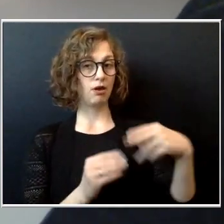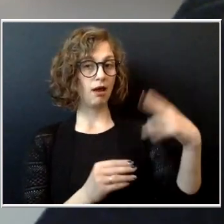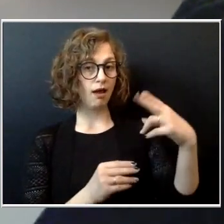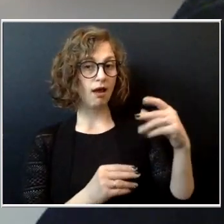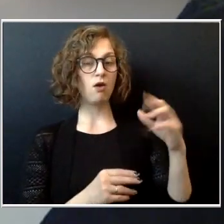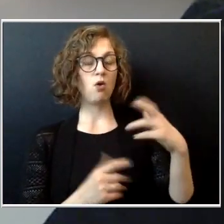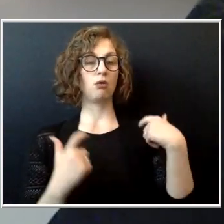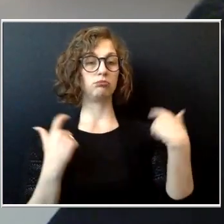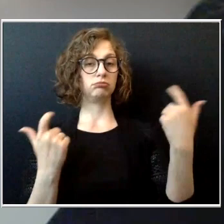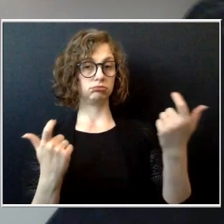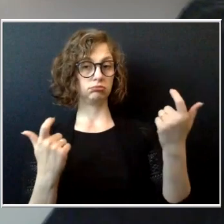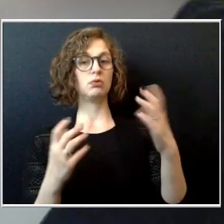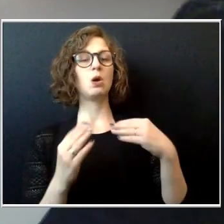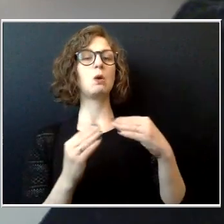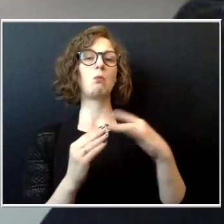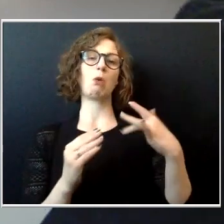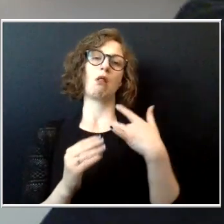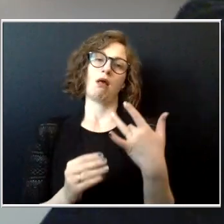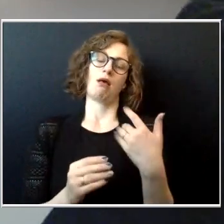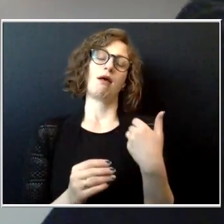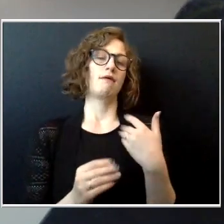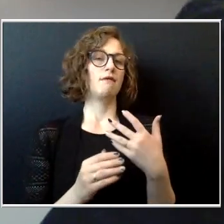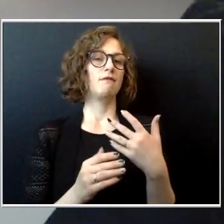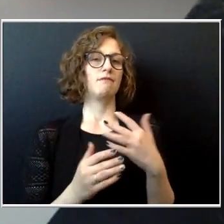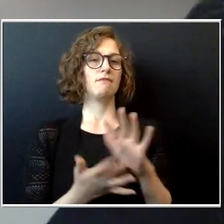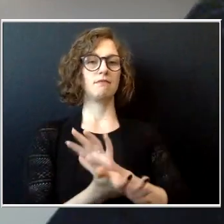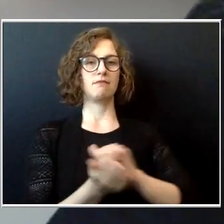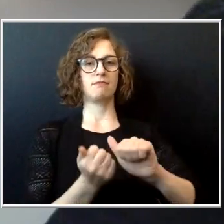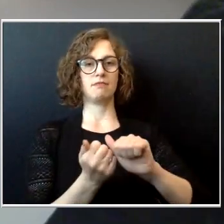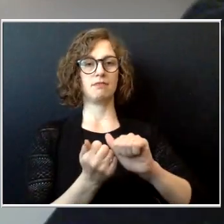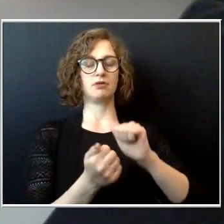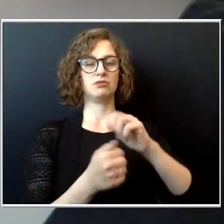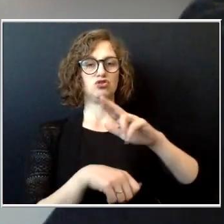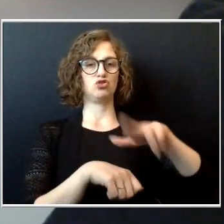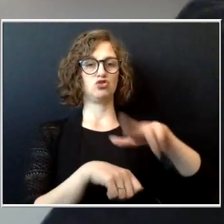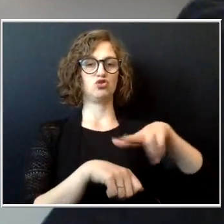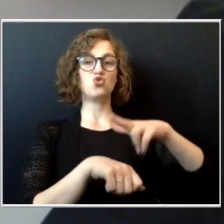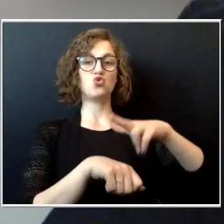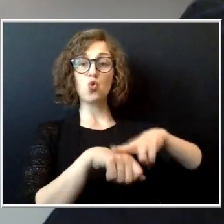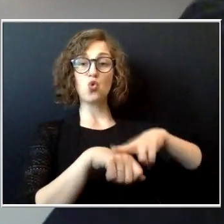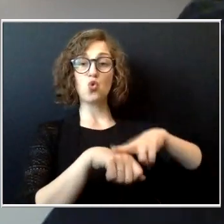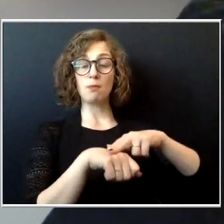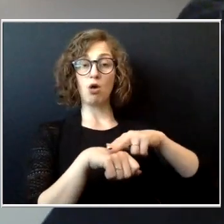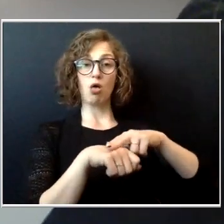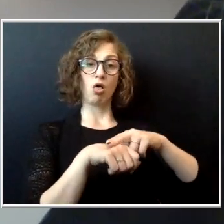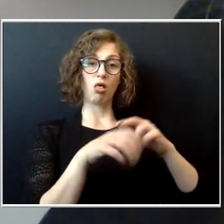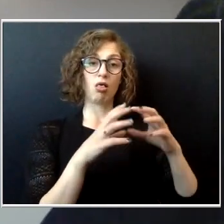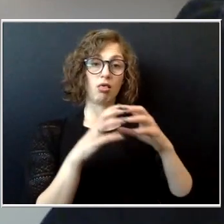likely to have damage in their normal tissues relative to someone who doesn't have